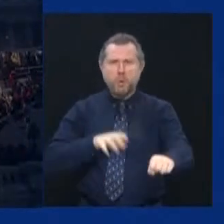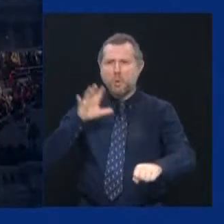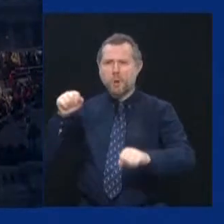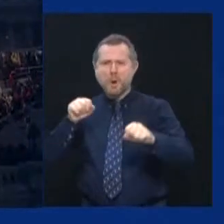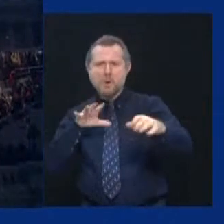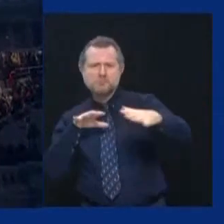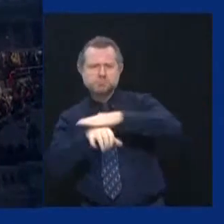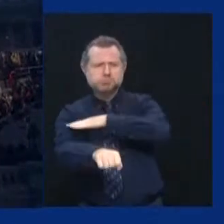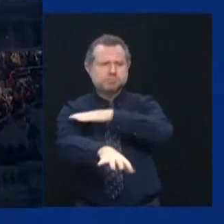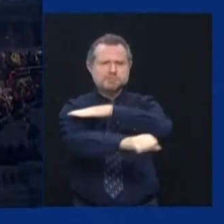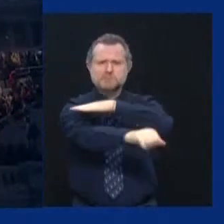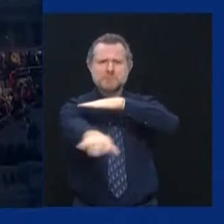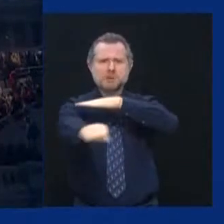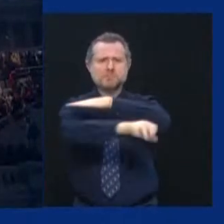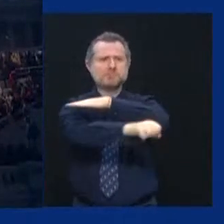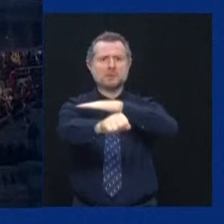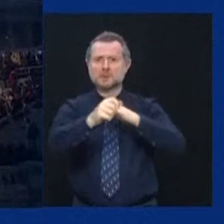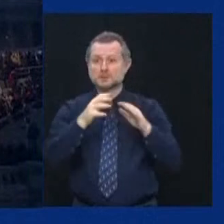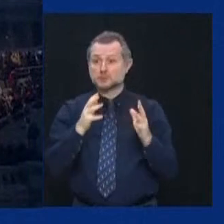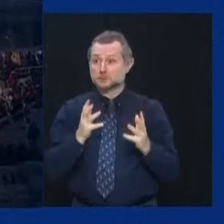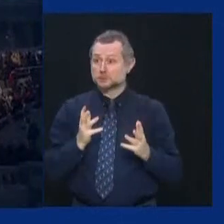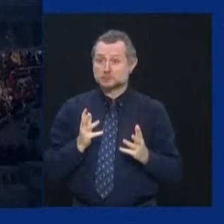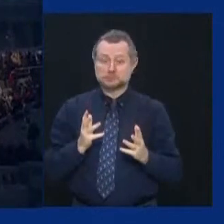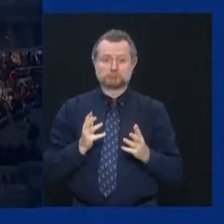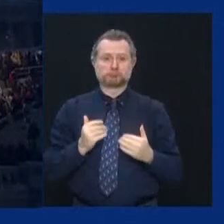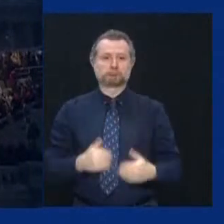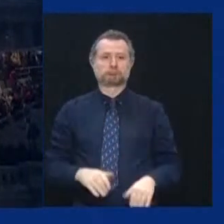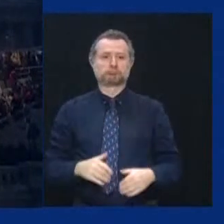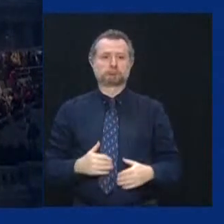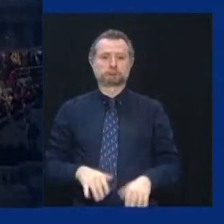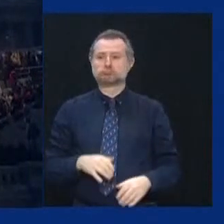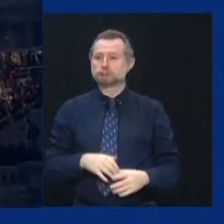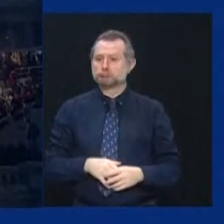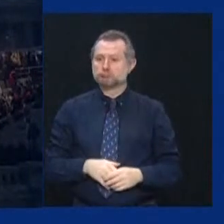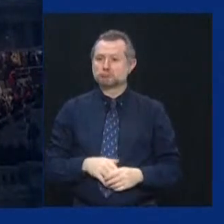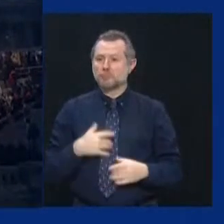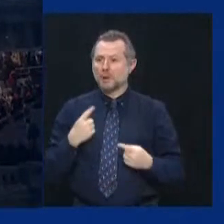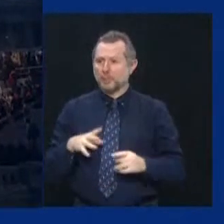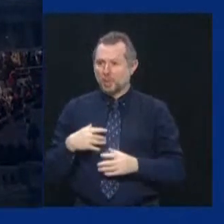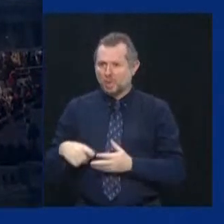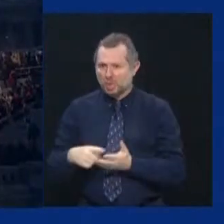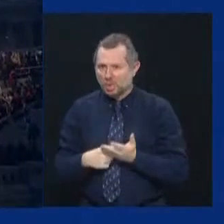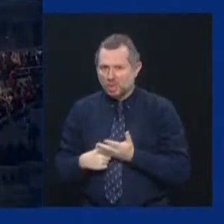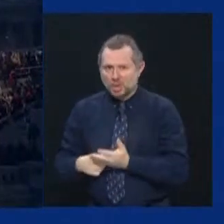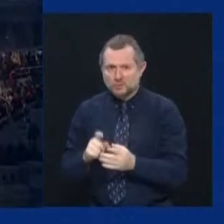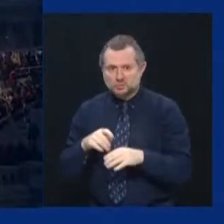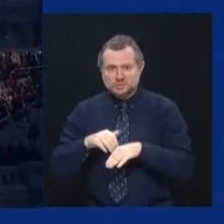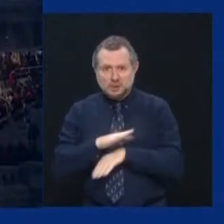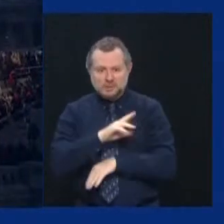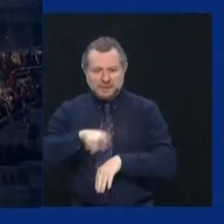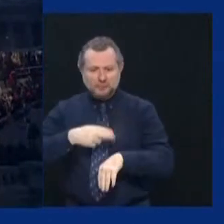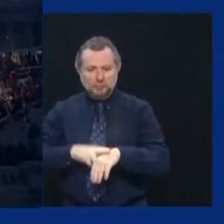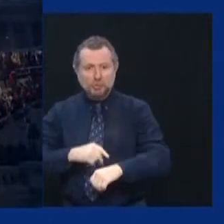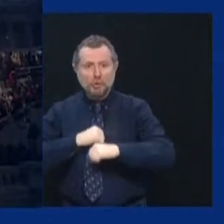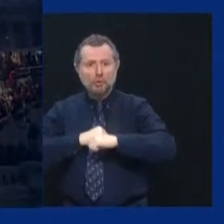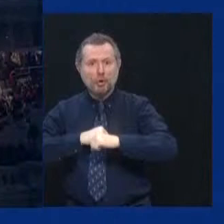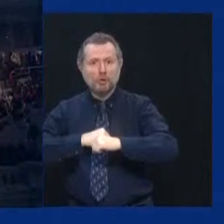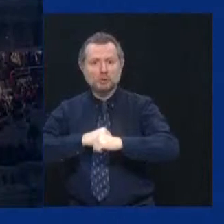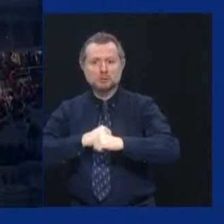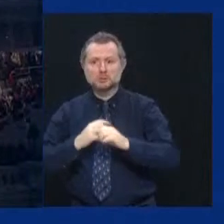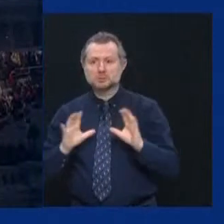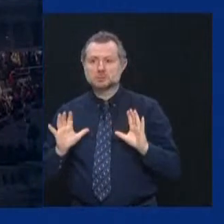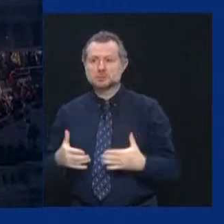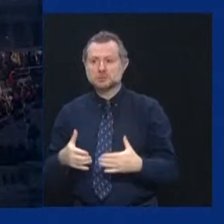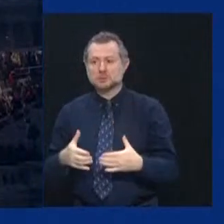the beginning of it, maybe we should send down National Guard. I said, well, by the time we assemble the